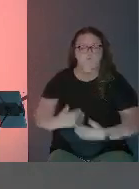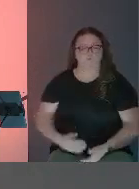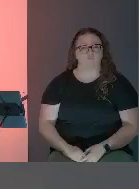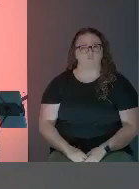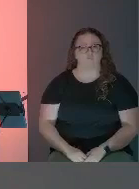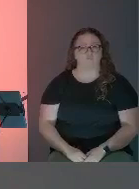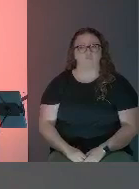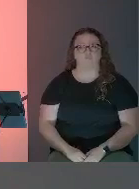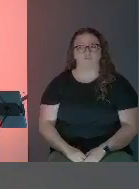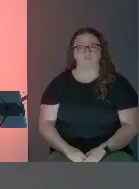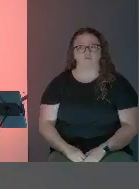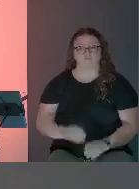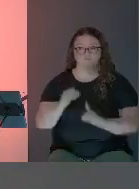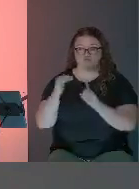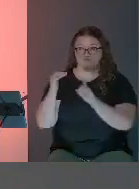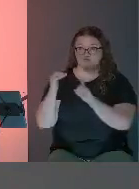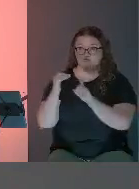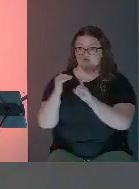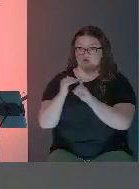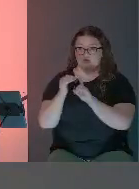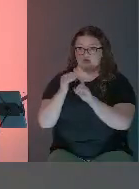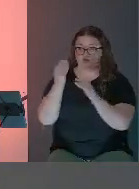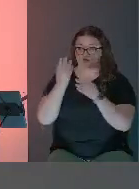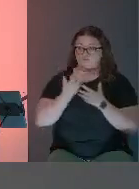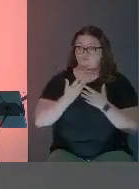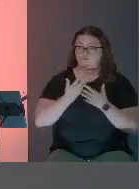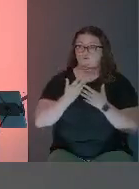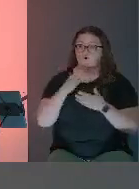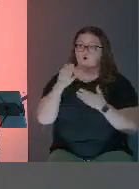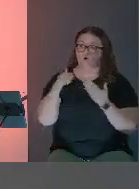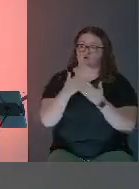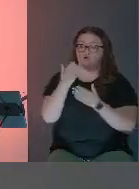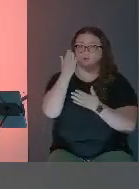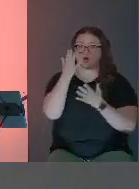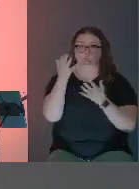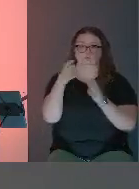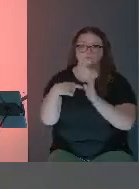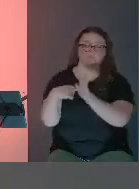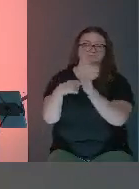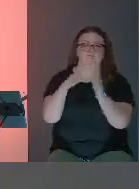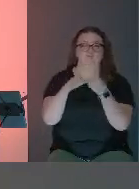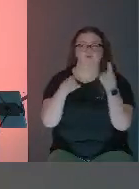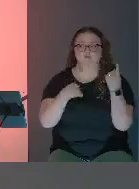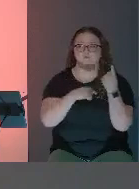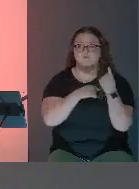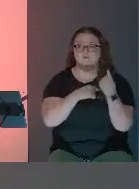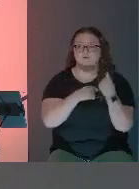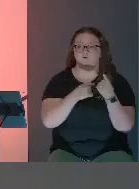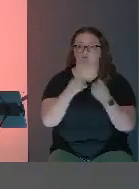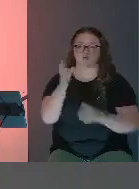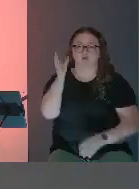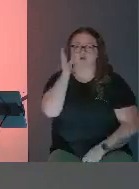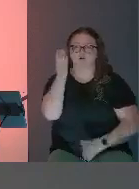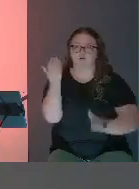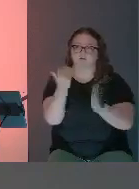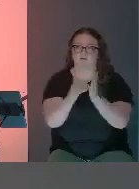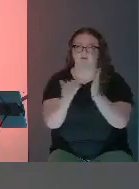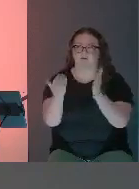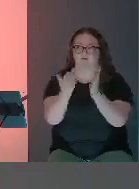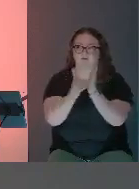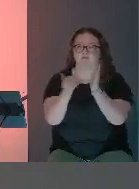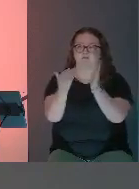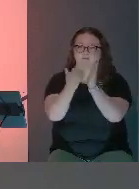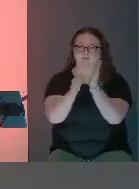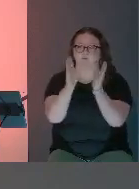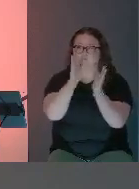us all that God has for us. But there's going to be, as we heard in these songs over and over today, there's going to be battles along the